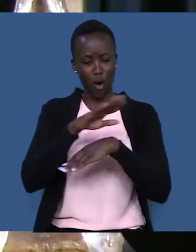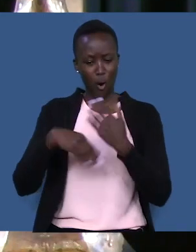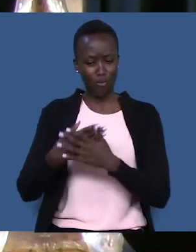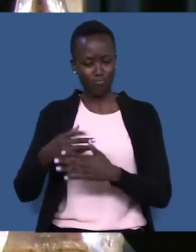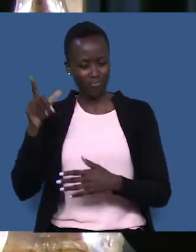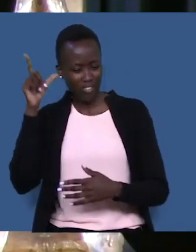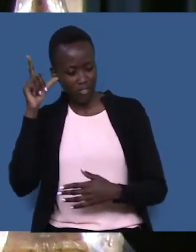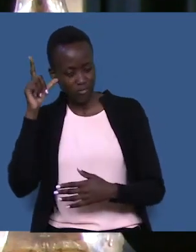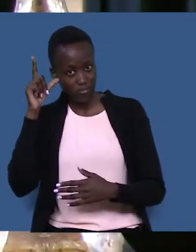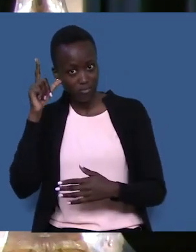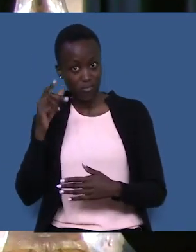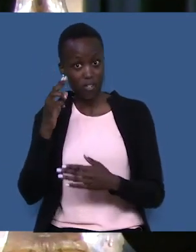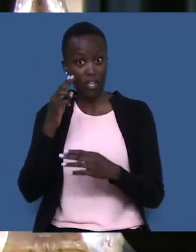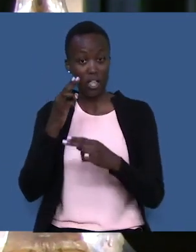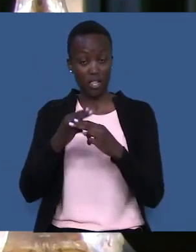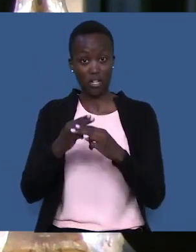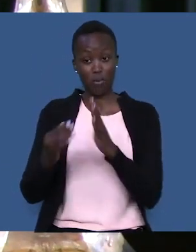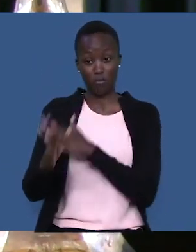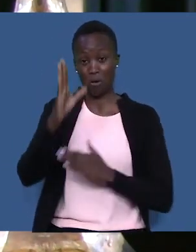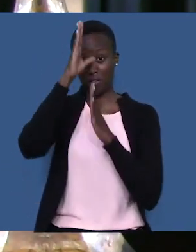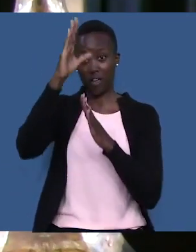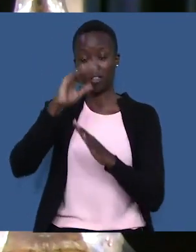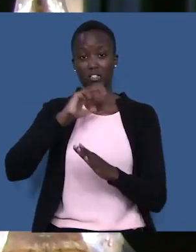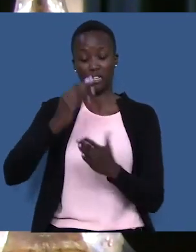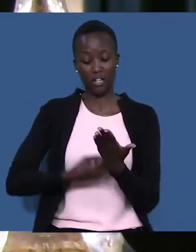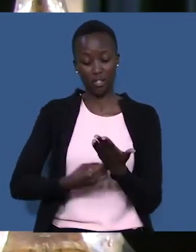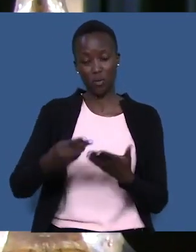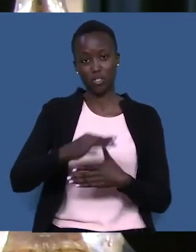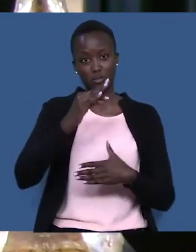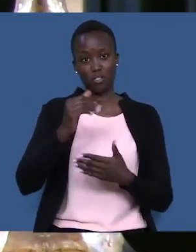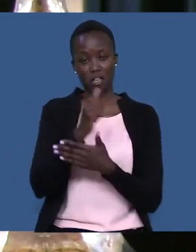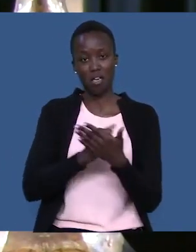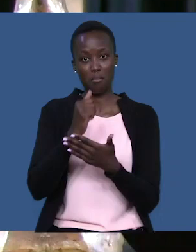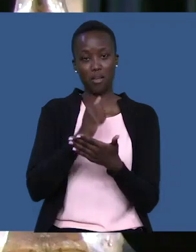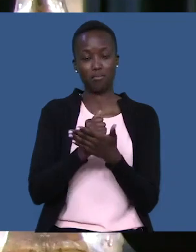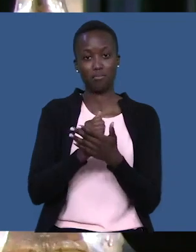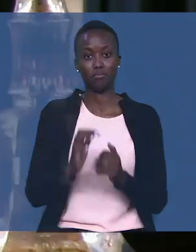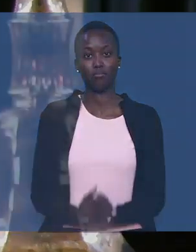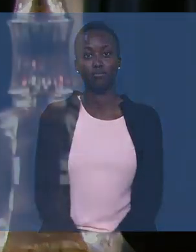this homily. In the name of the Father, and of the Son, and of the Holy Spirit. Amen.